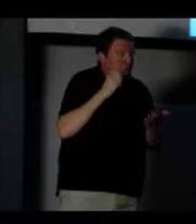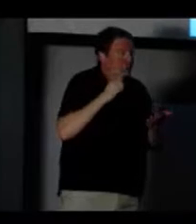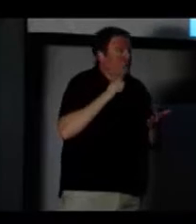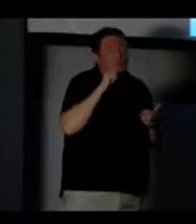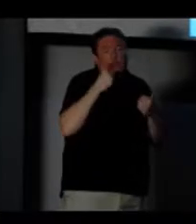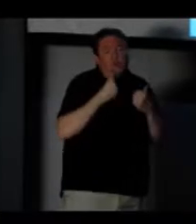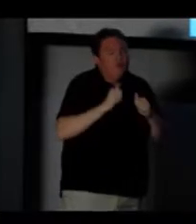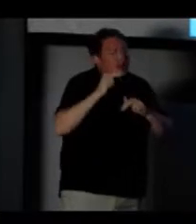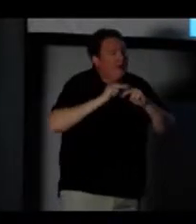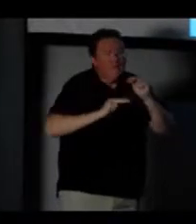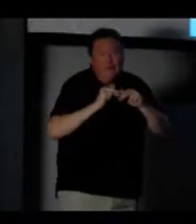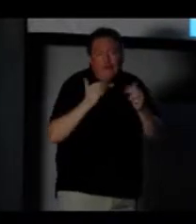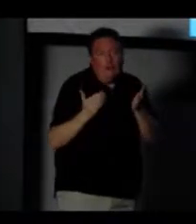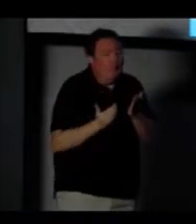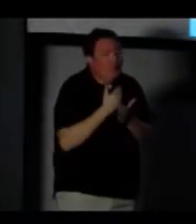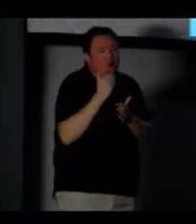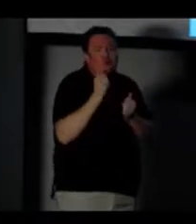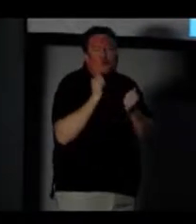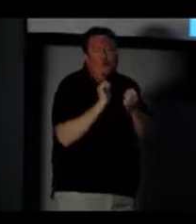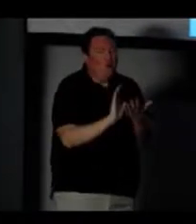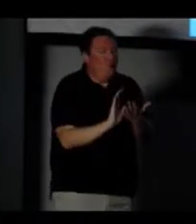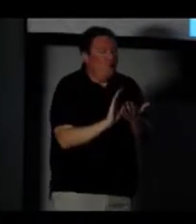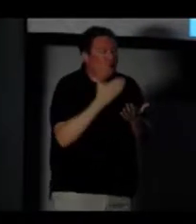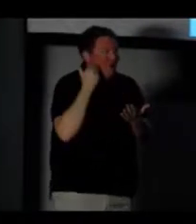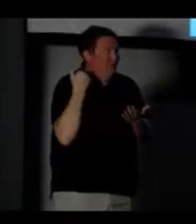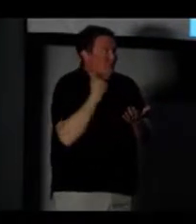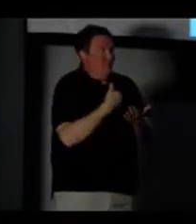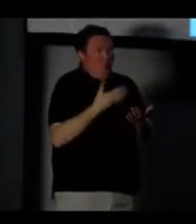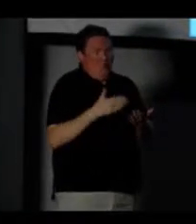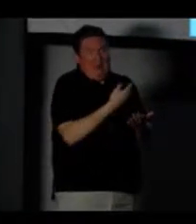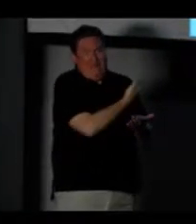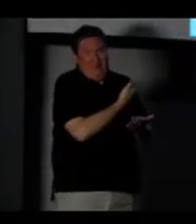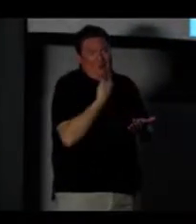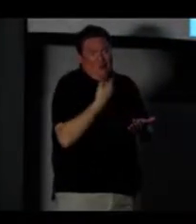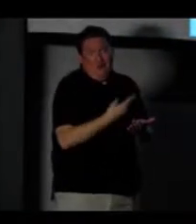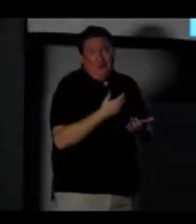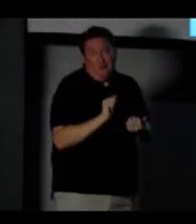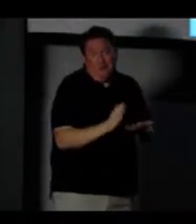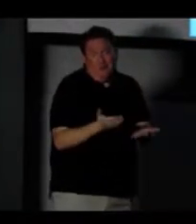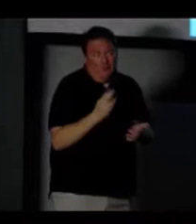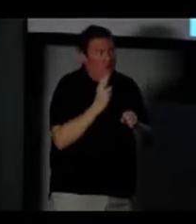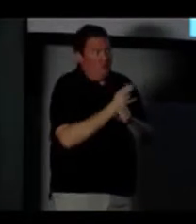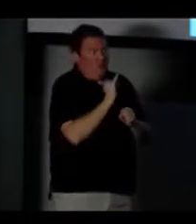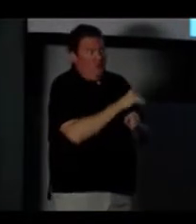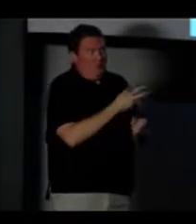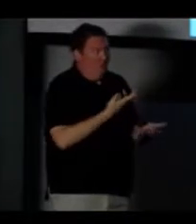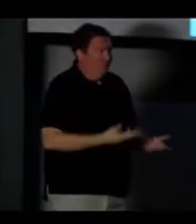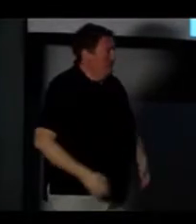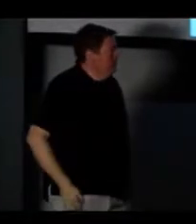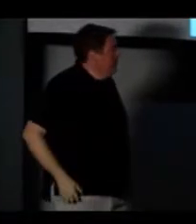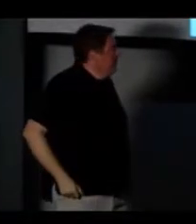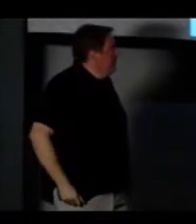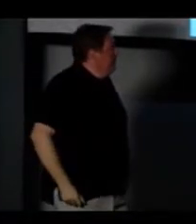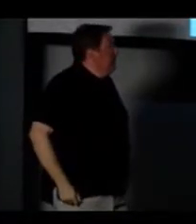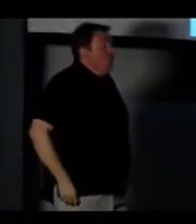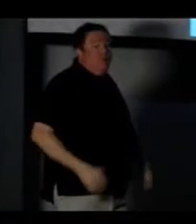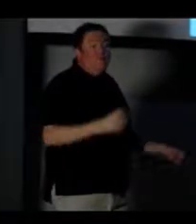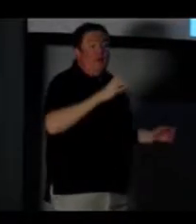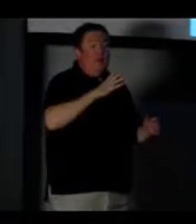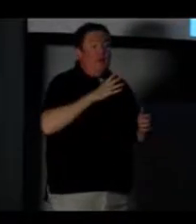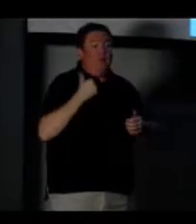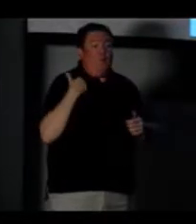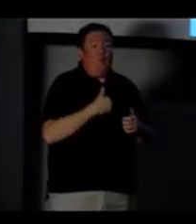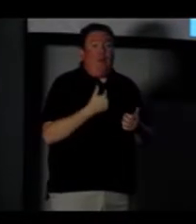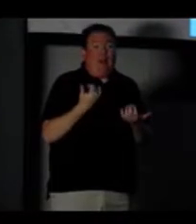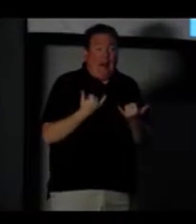build a brand new way of doing these things when we already have really good practice. So what do you do with this sort of data? What's